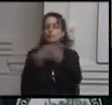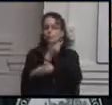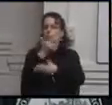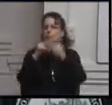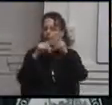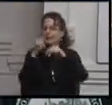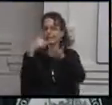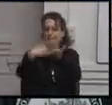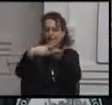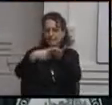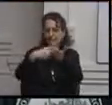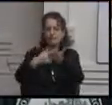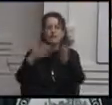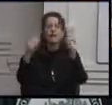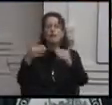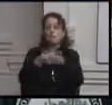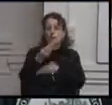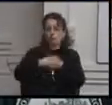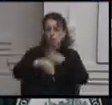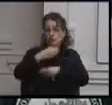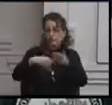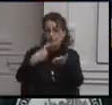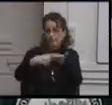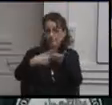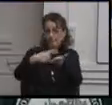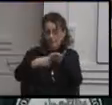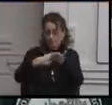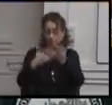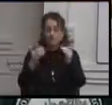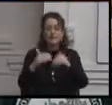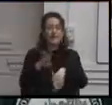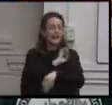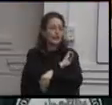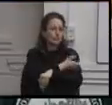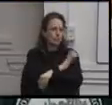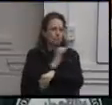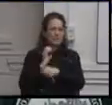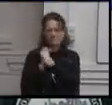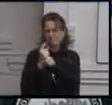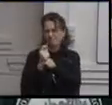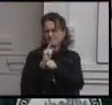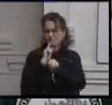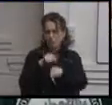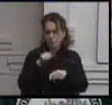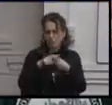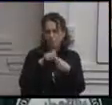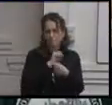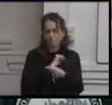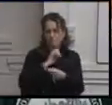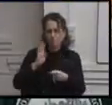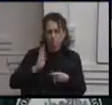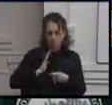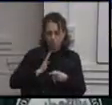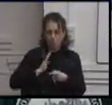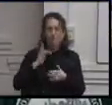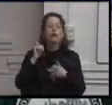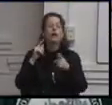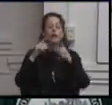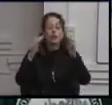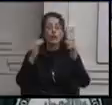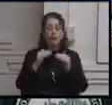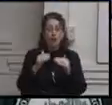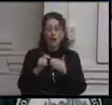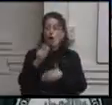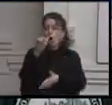FY16 budget proposal for the town. The Energy Committee's annual report to the Select Board, a proposed town meeting article on Brattleboro